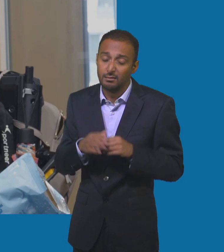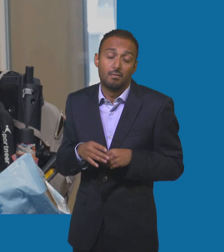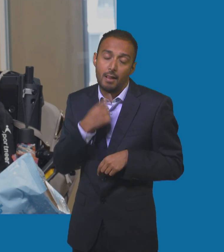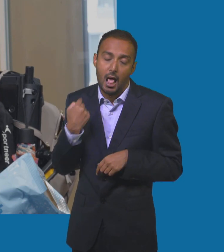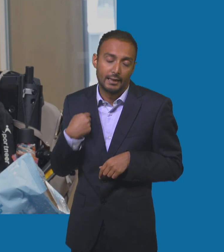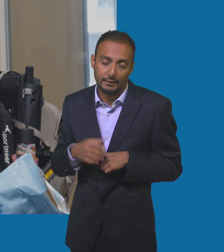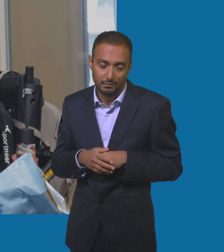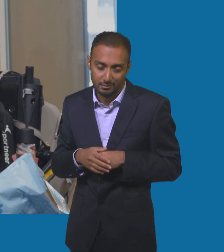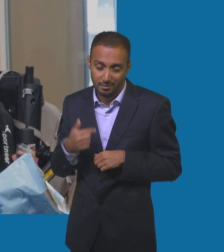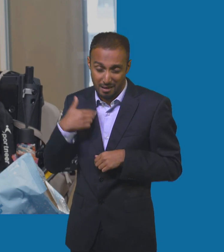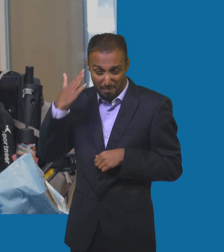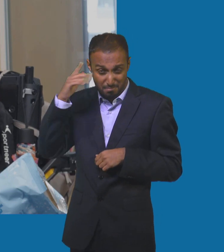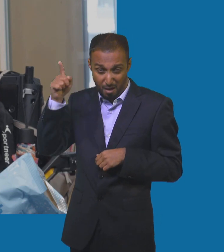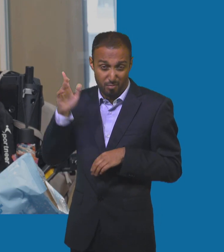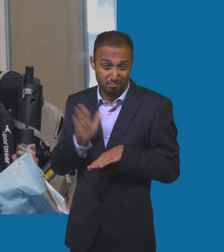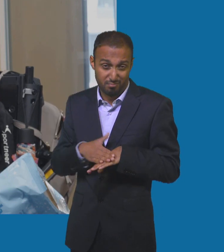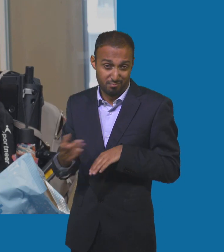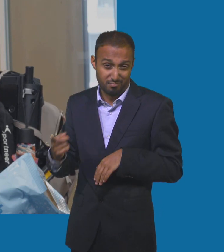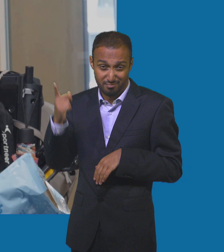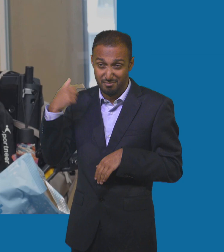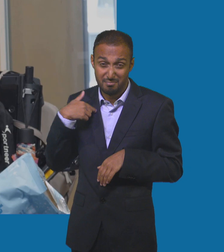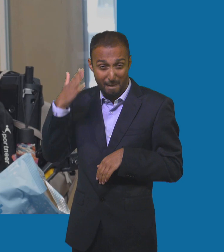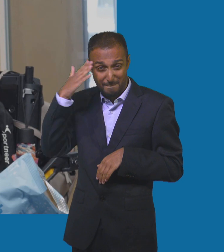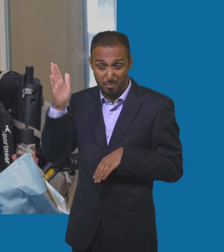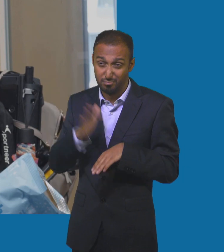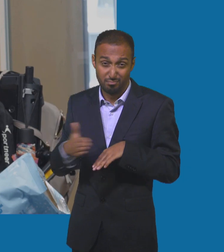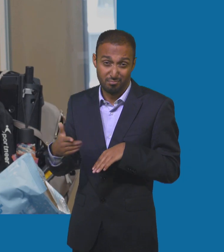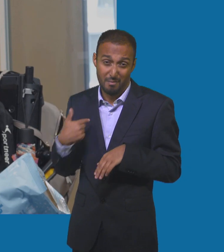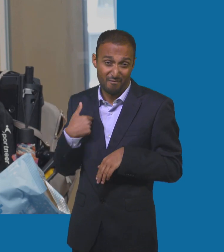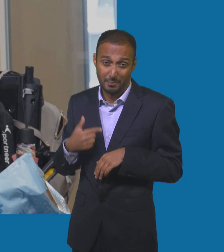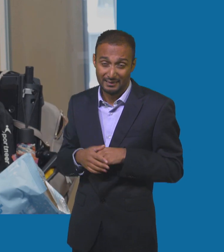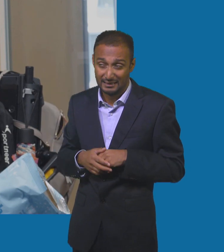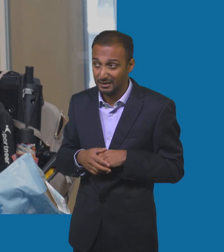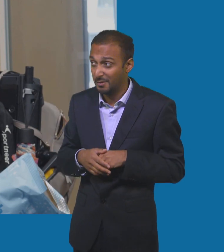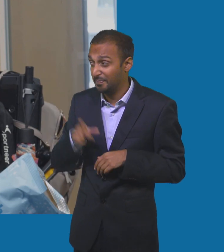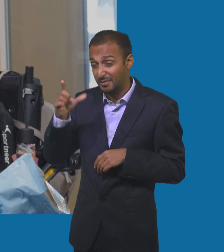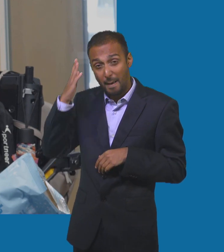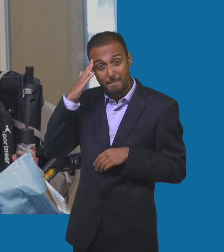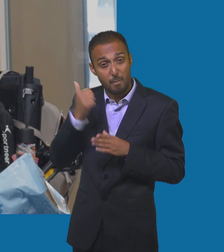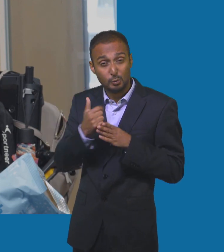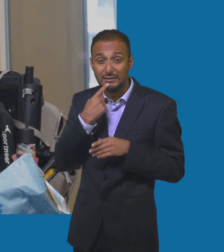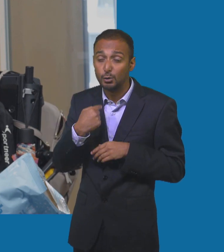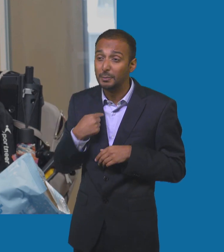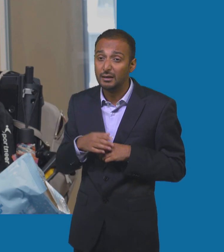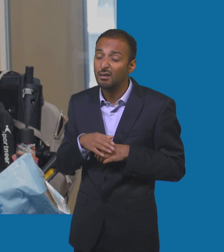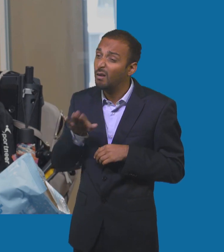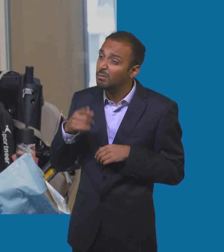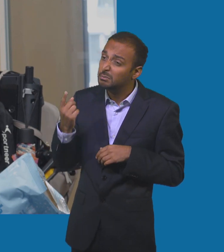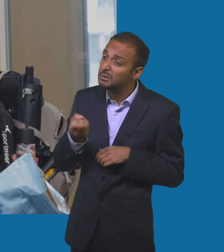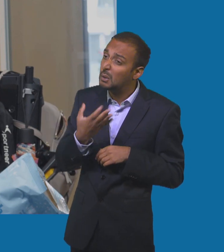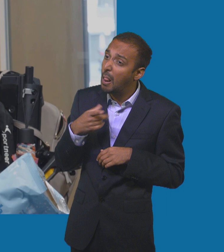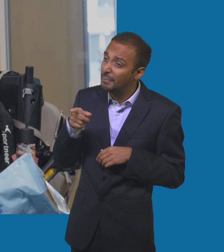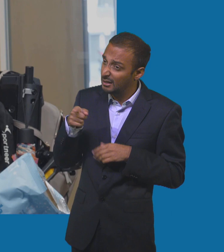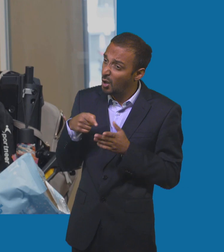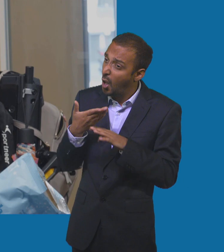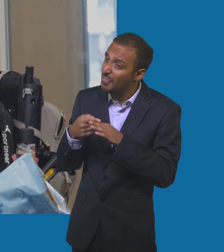lie. She doesn't care. She doesn't care about me. My mum normally goes, oh, someone told me you're on TV.